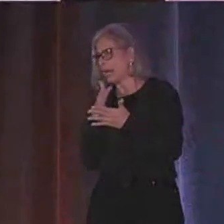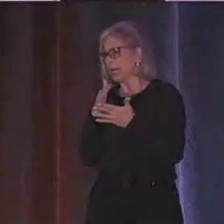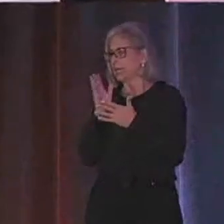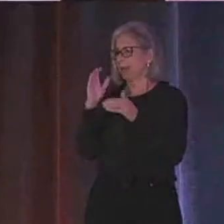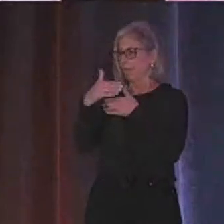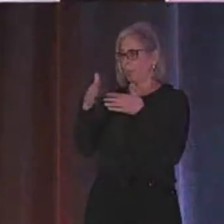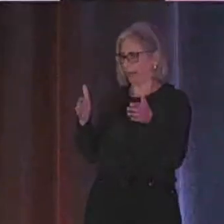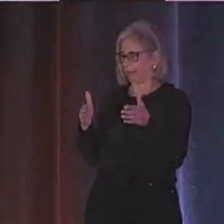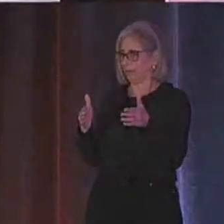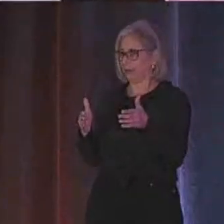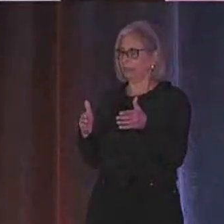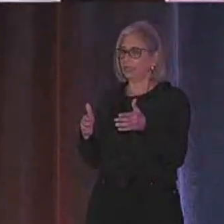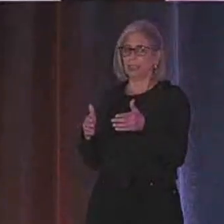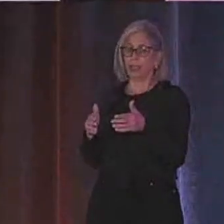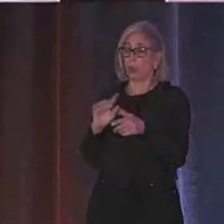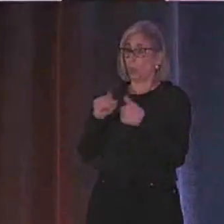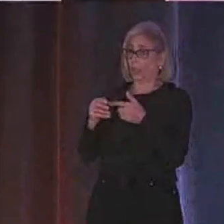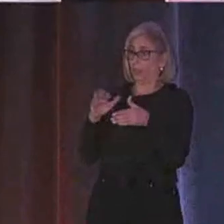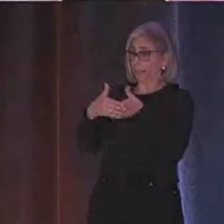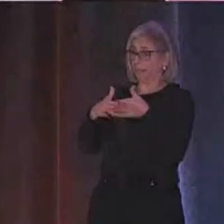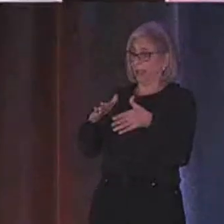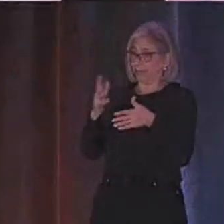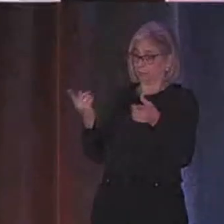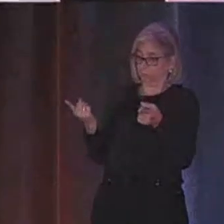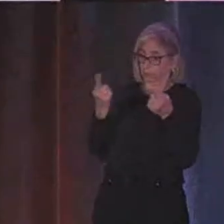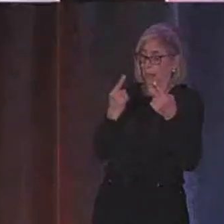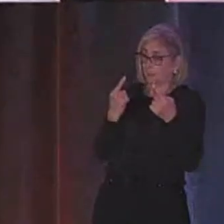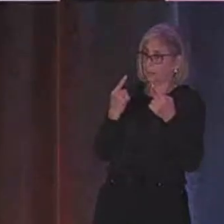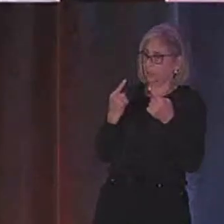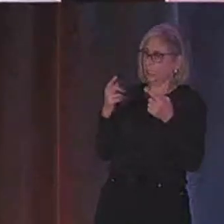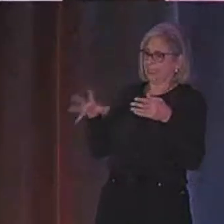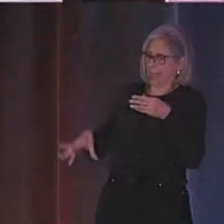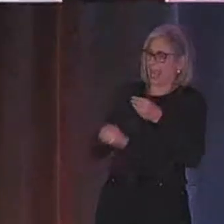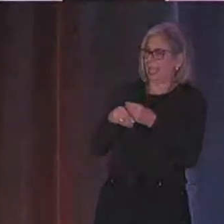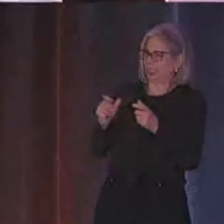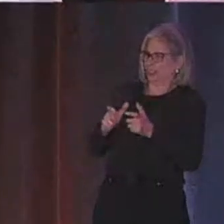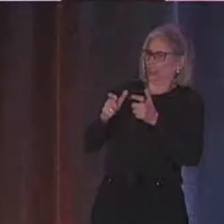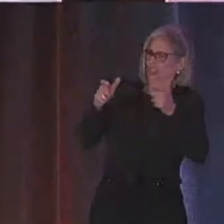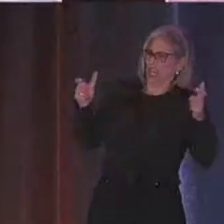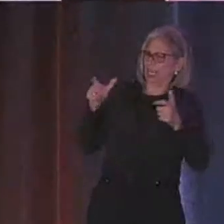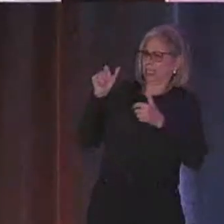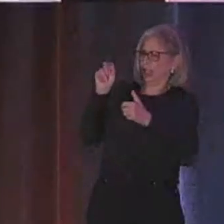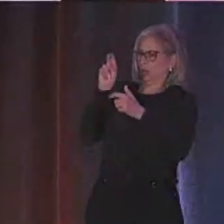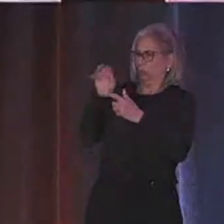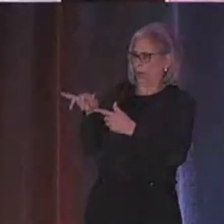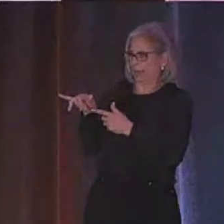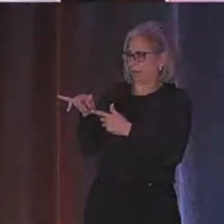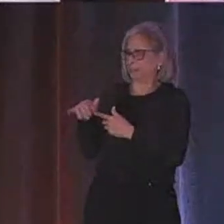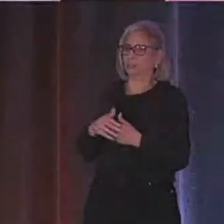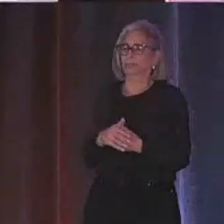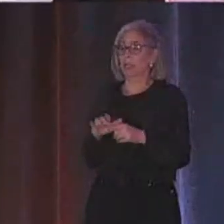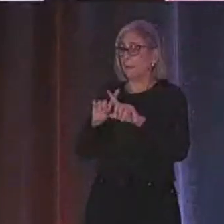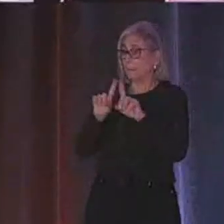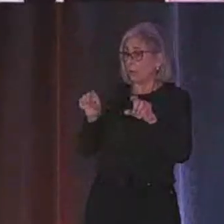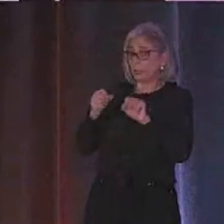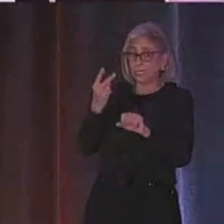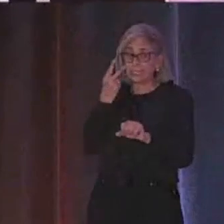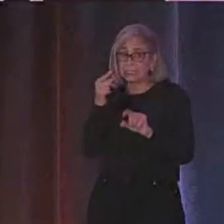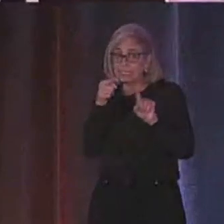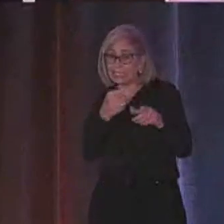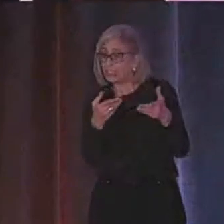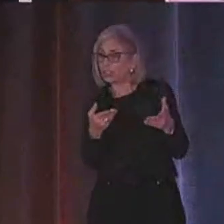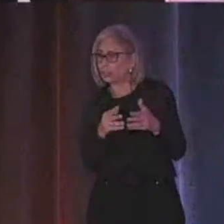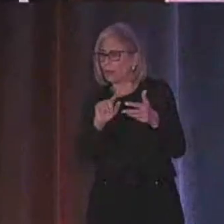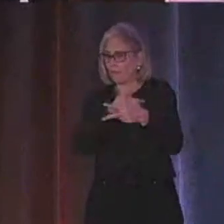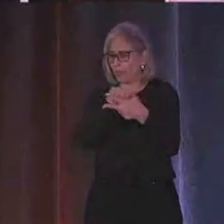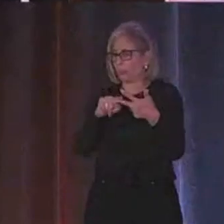And as a new block comes in, it just gets added to this giant array, right, for simplicity. So, but we can see here we only have